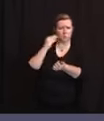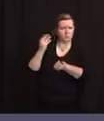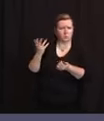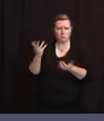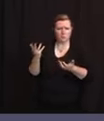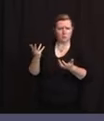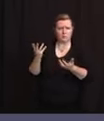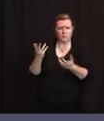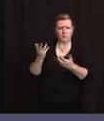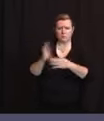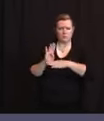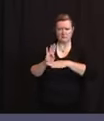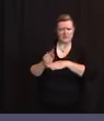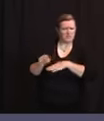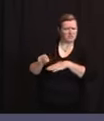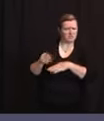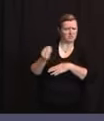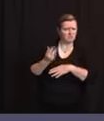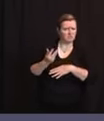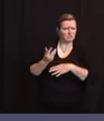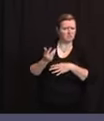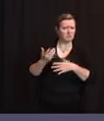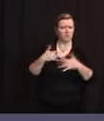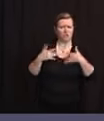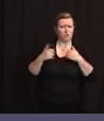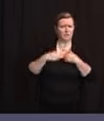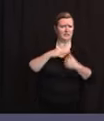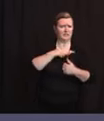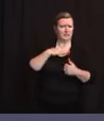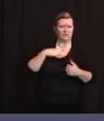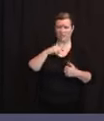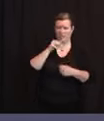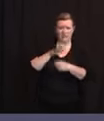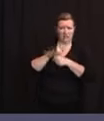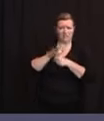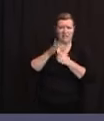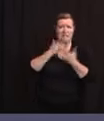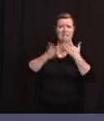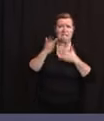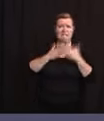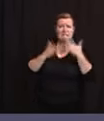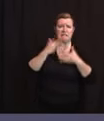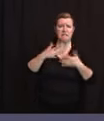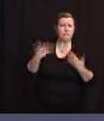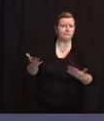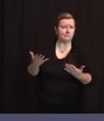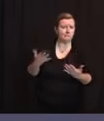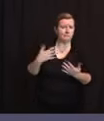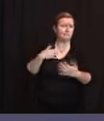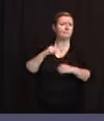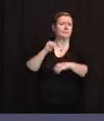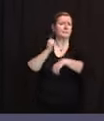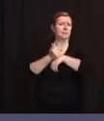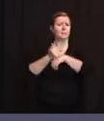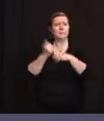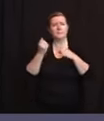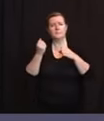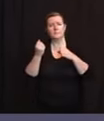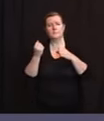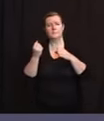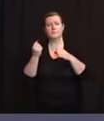they were having staffing problems, we initiated a series of waivers